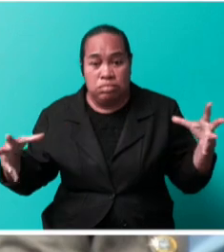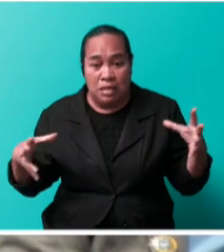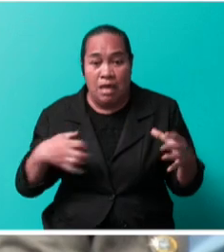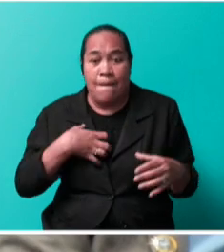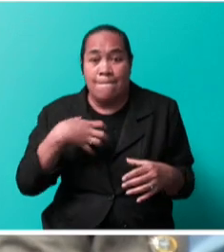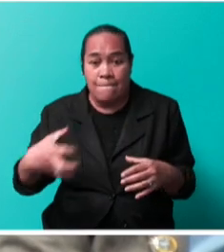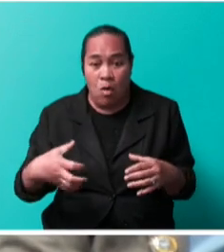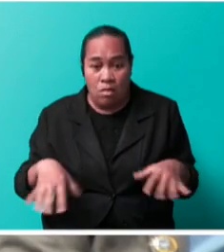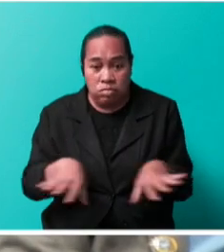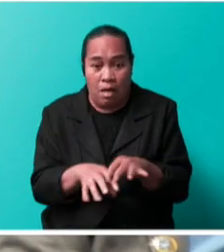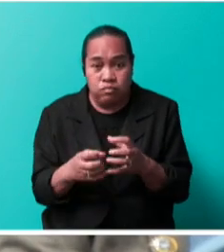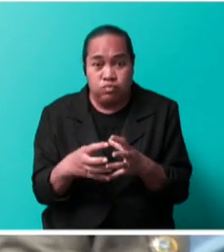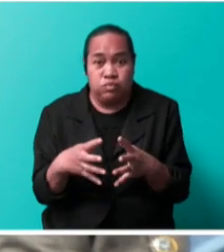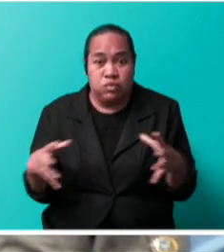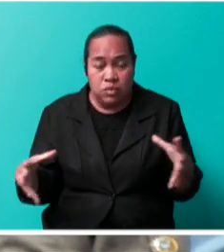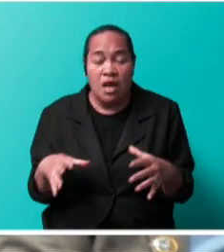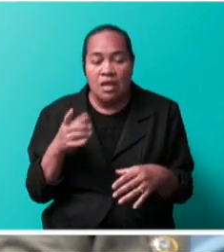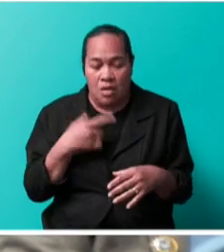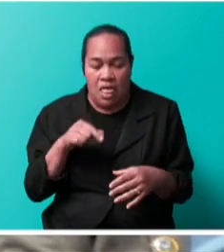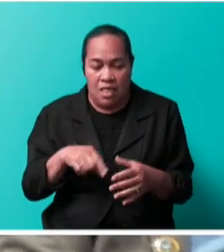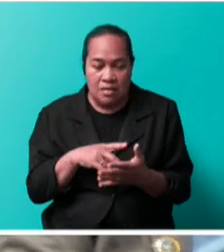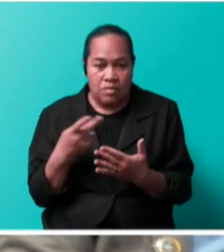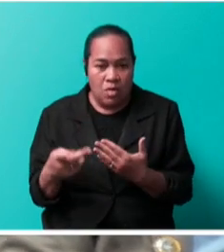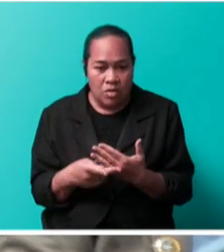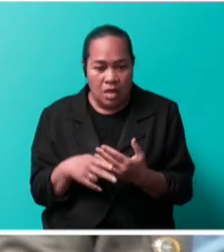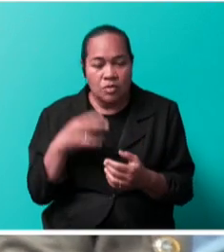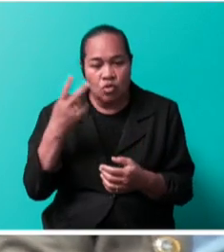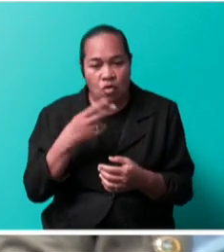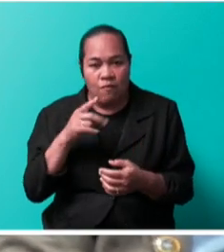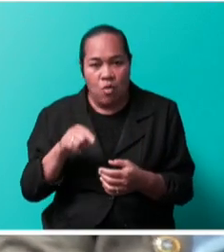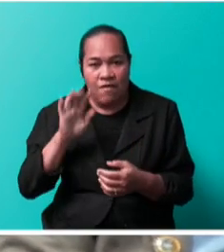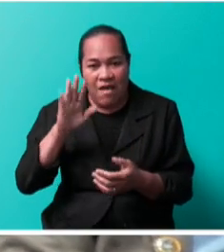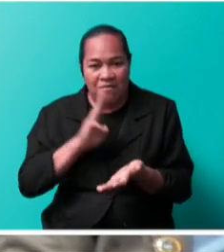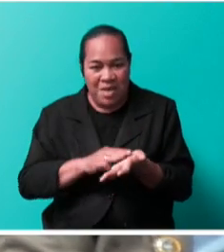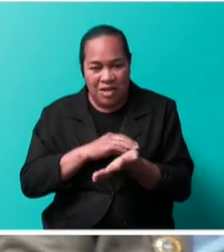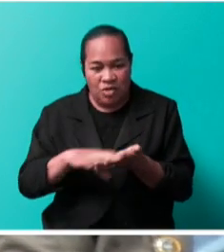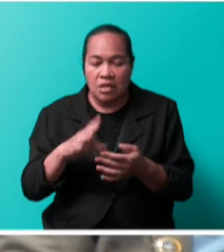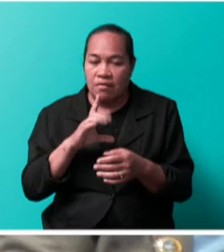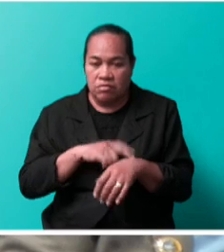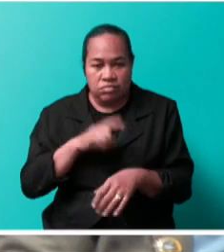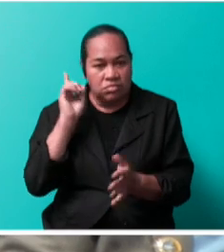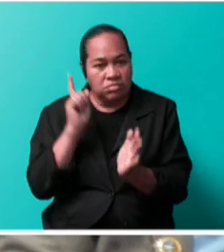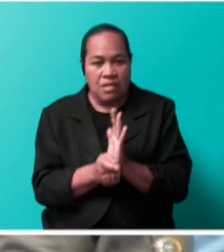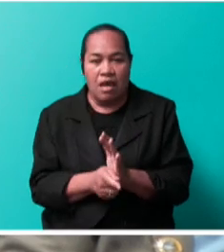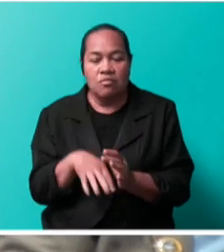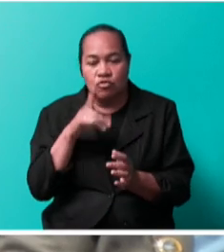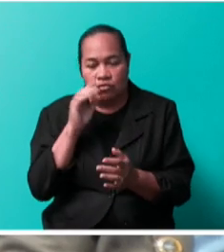level. Therefore, the current program, valued at approximately $12.5 million, is both timely and